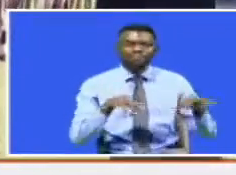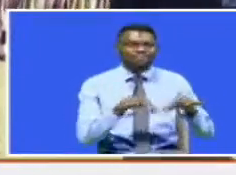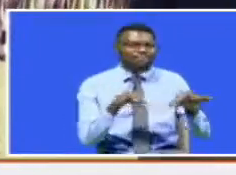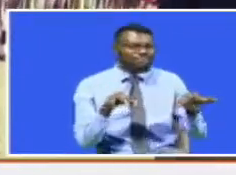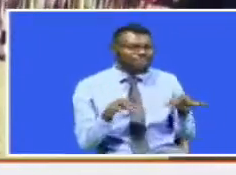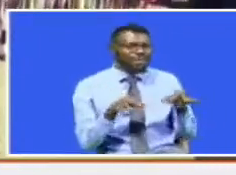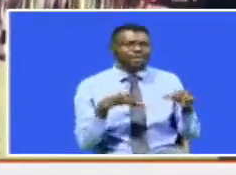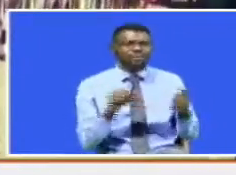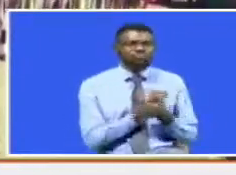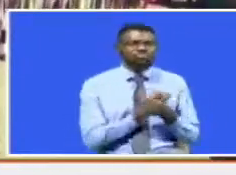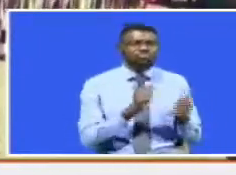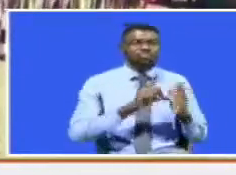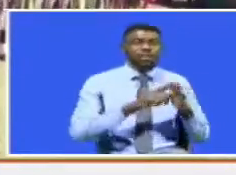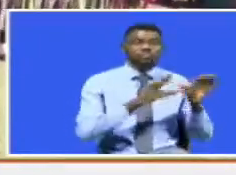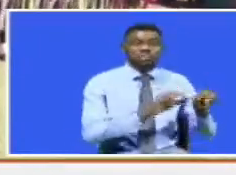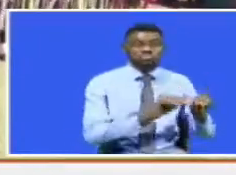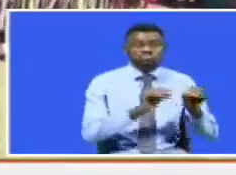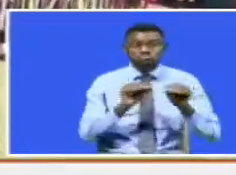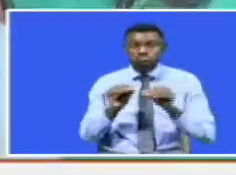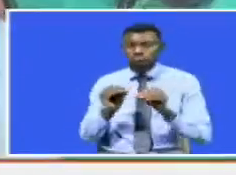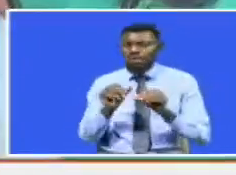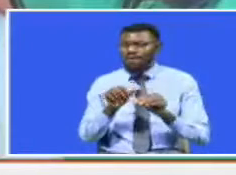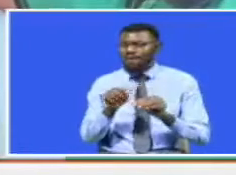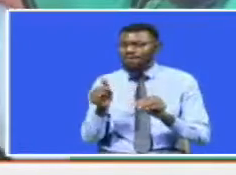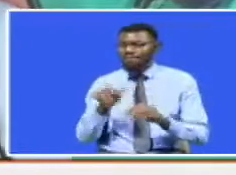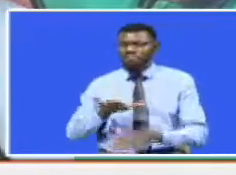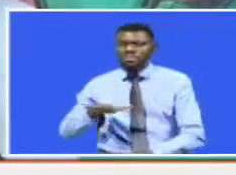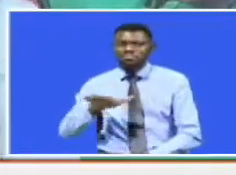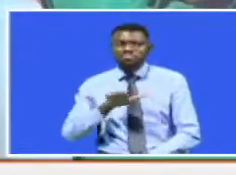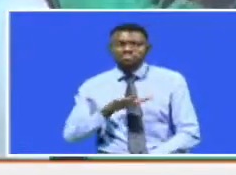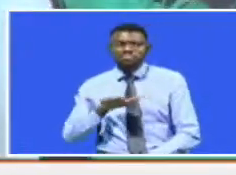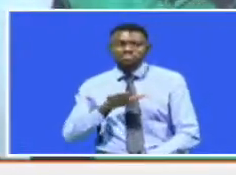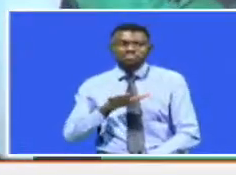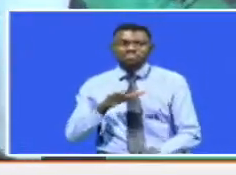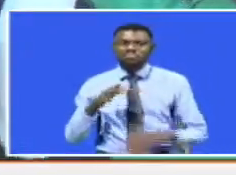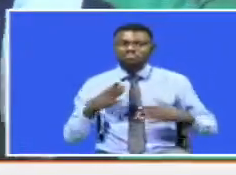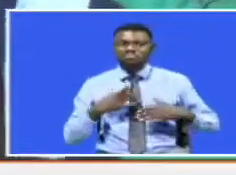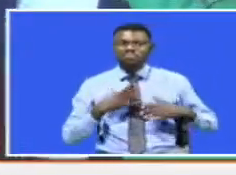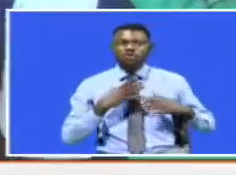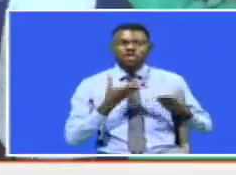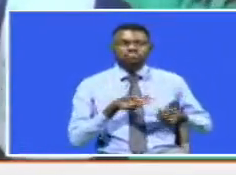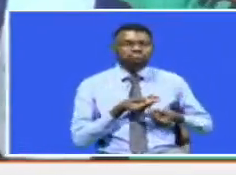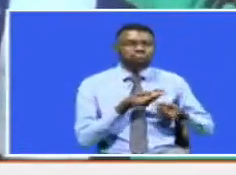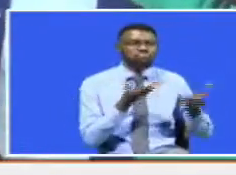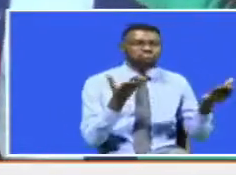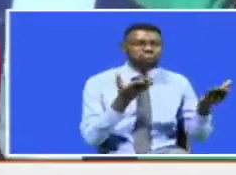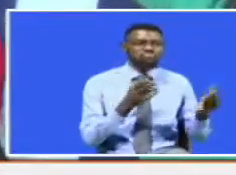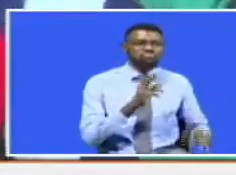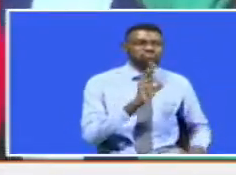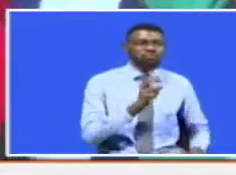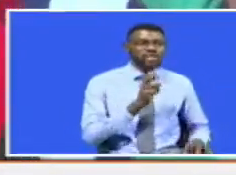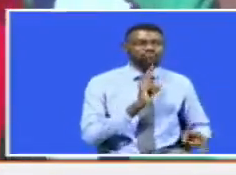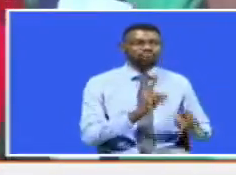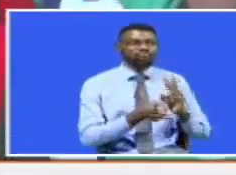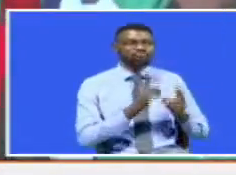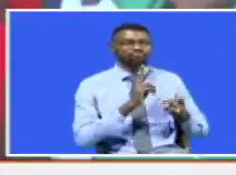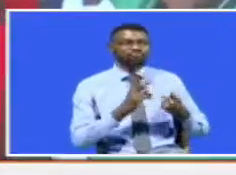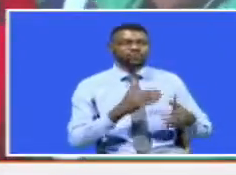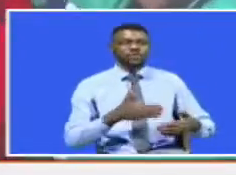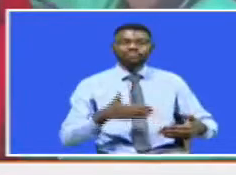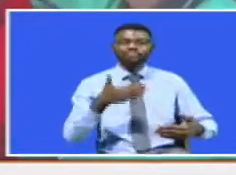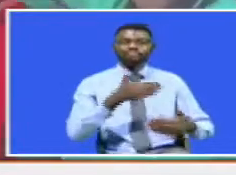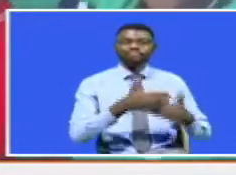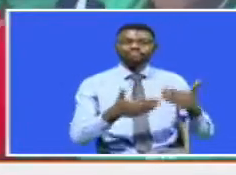school was later relocated to a temporary ground, which was donated by well-wishers. In 2022, Child Fund completed construction